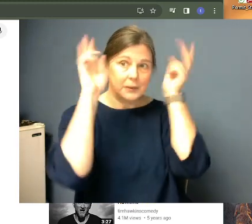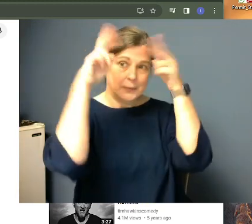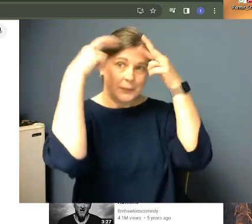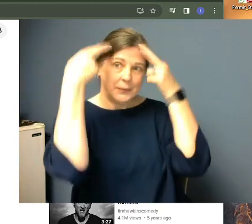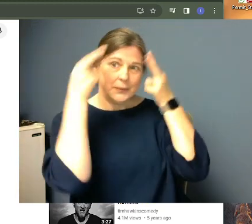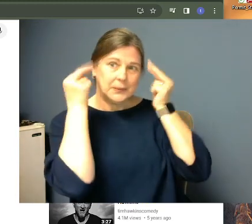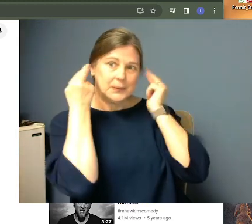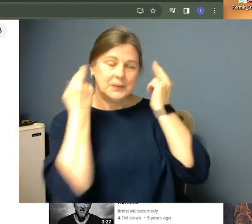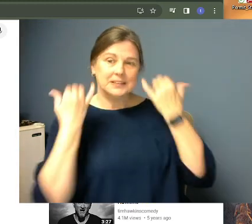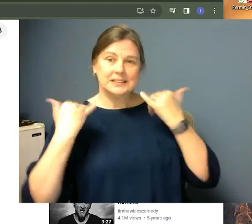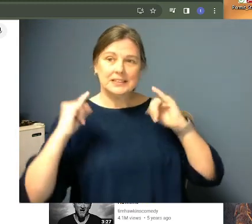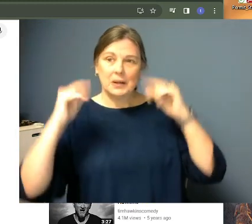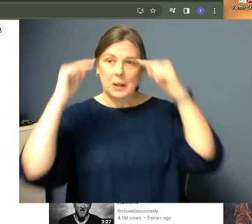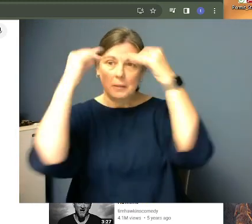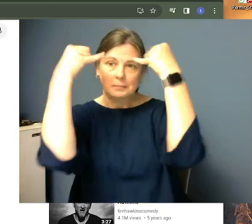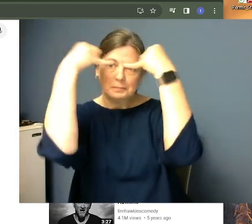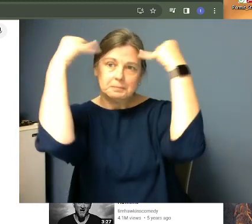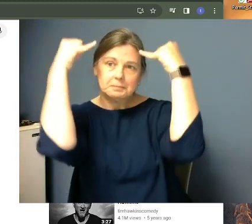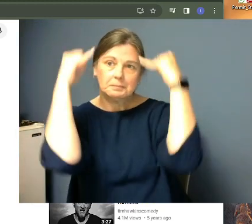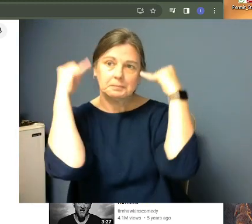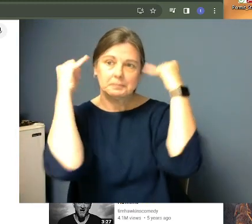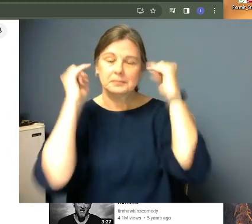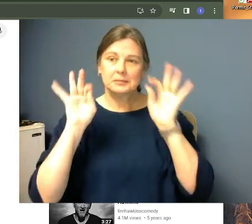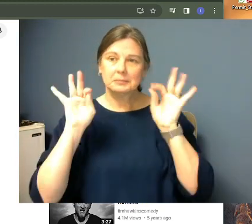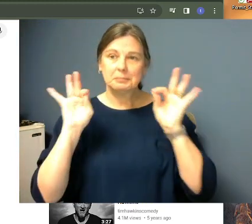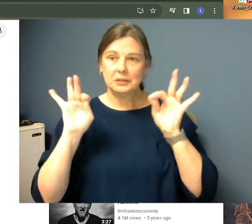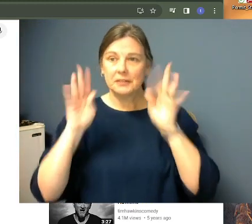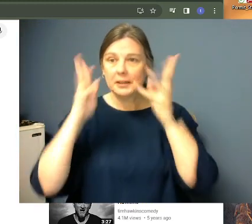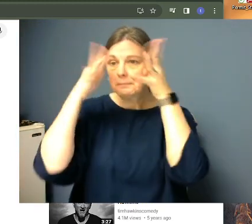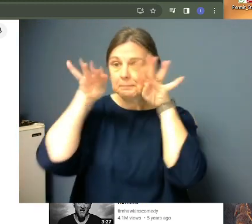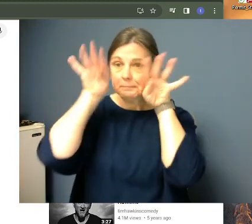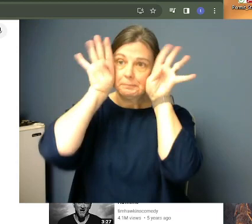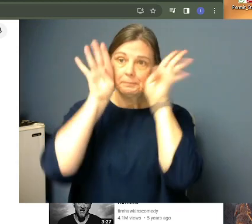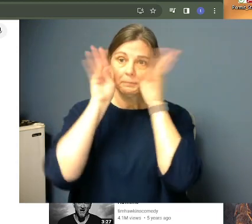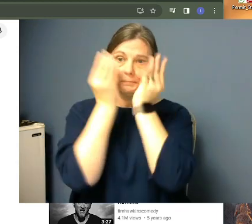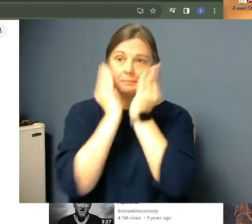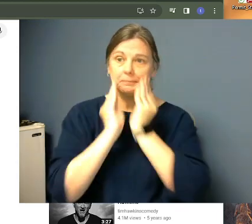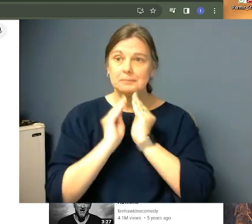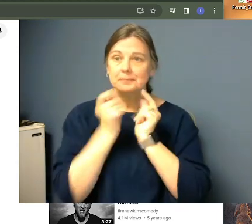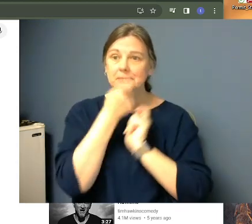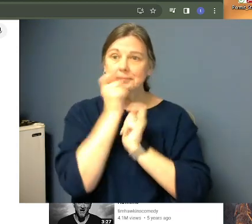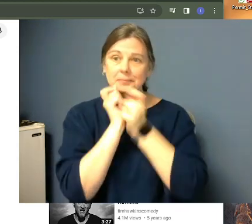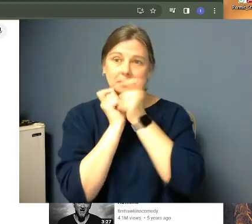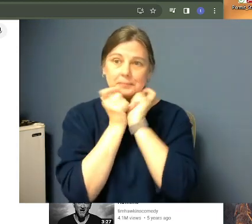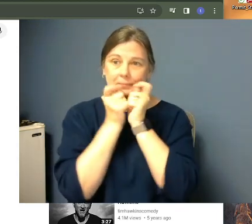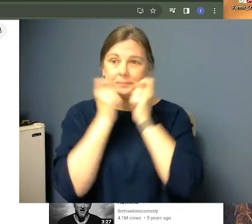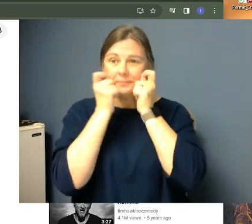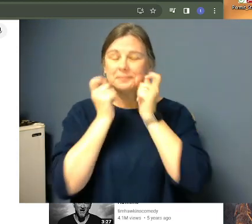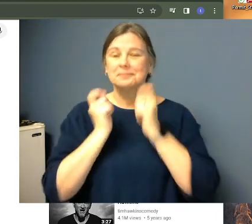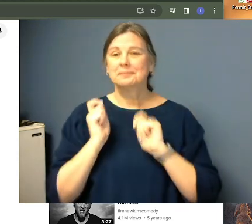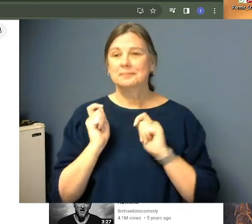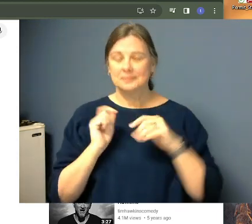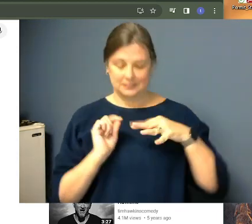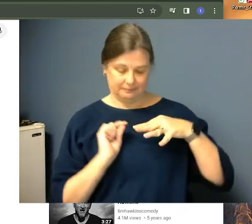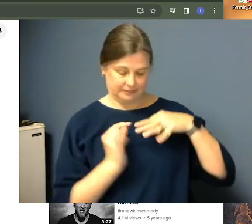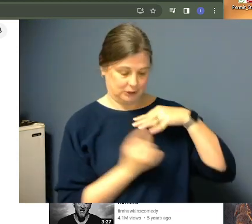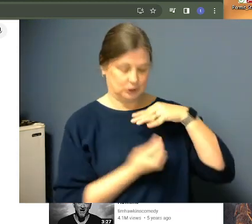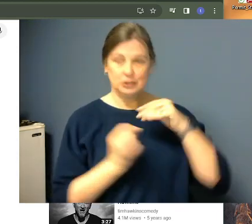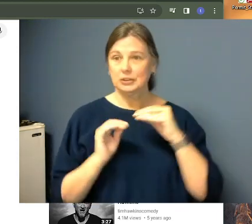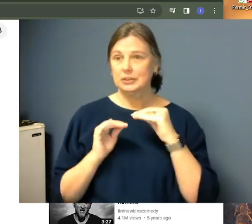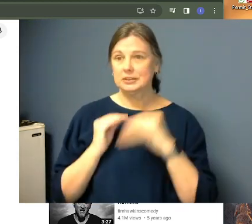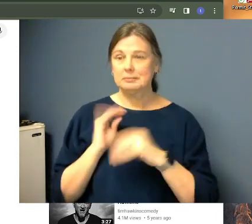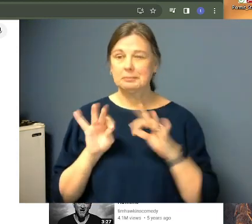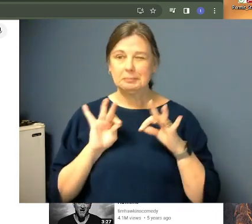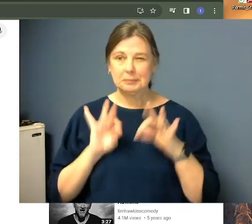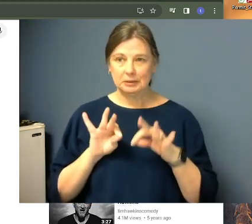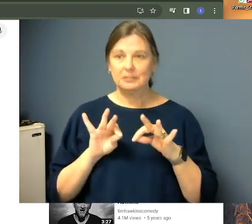her brows are done, she's wearing makeup, her fingernails are